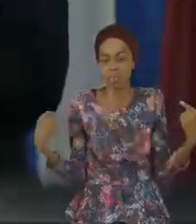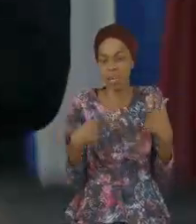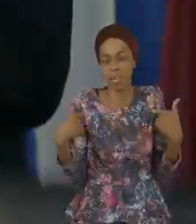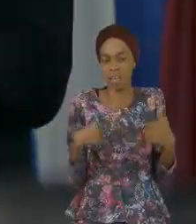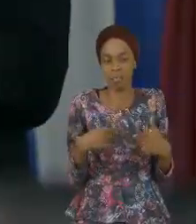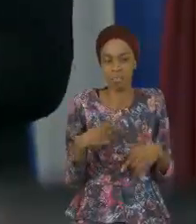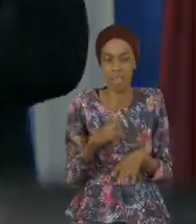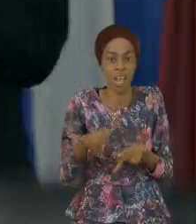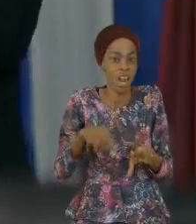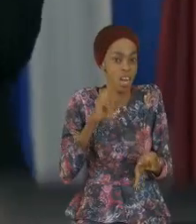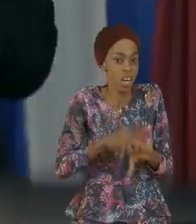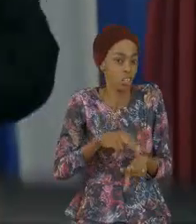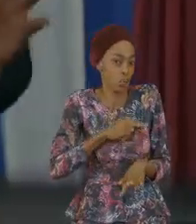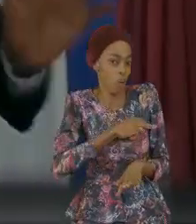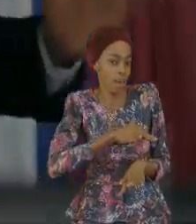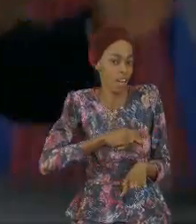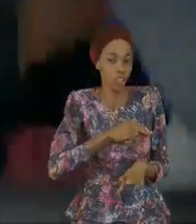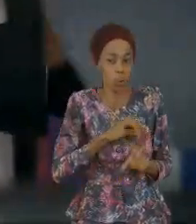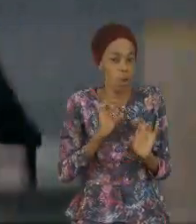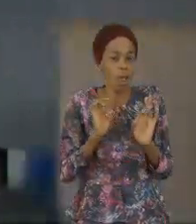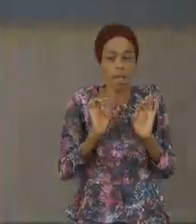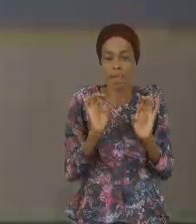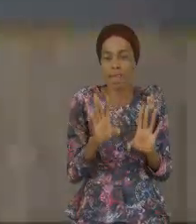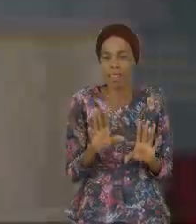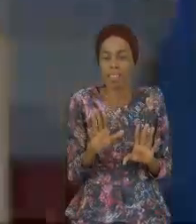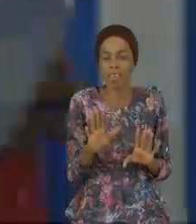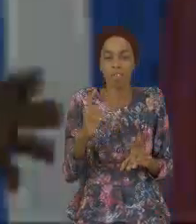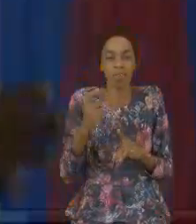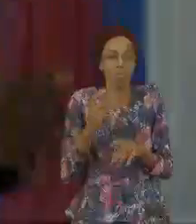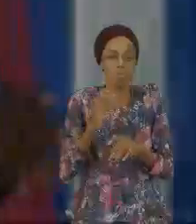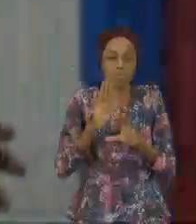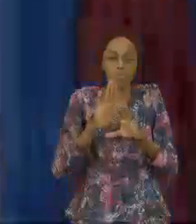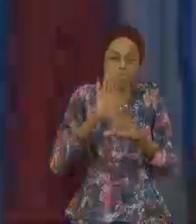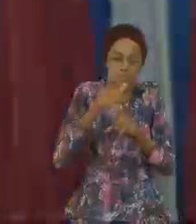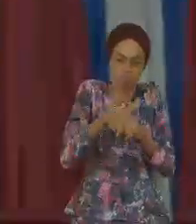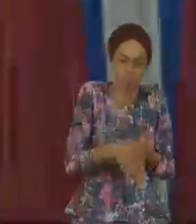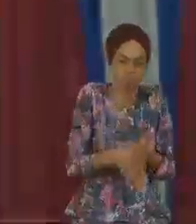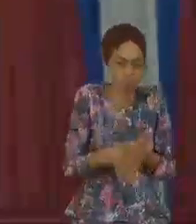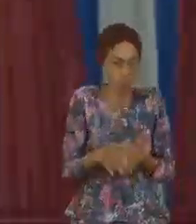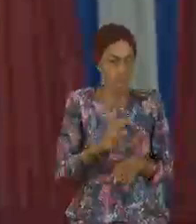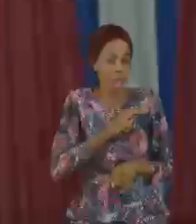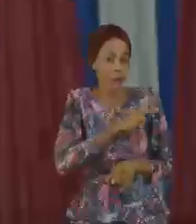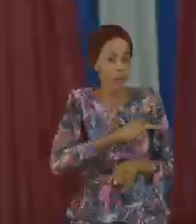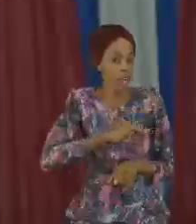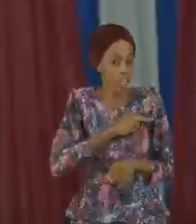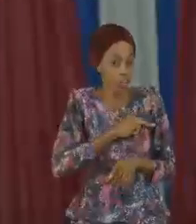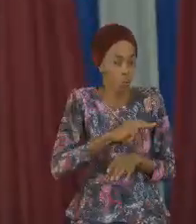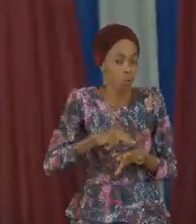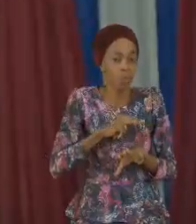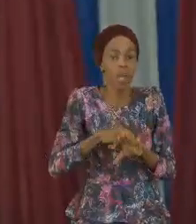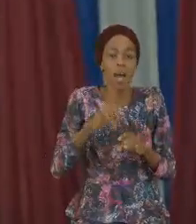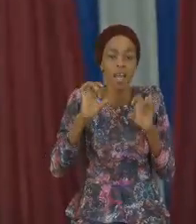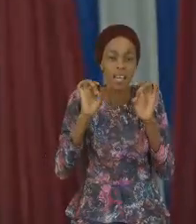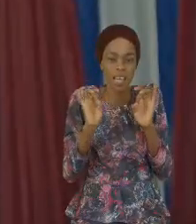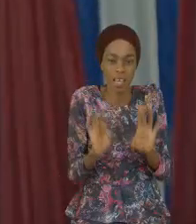from pressure. Nature runs away from difficulty. And yet in this